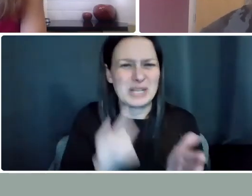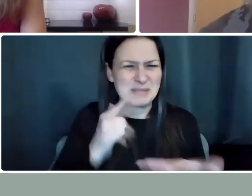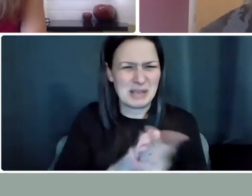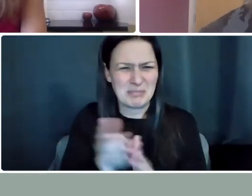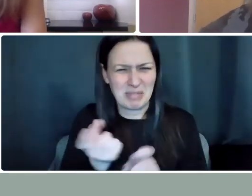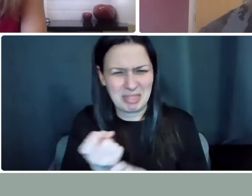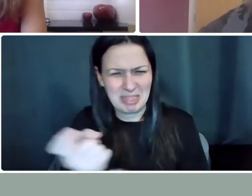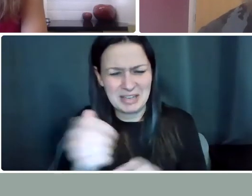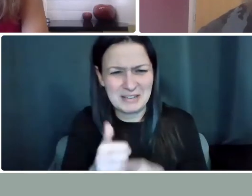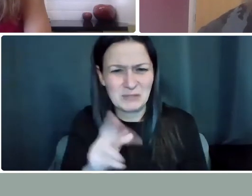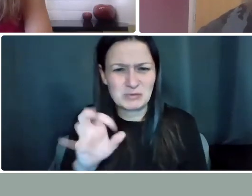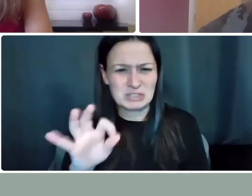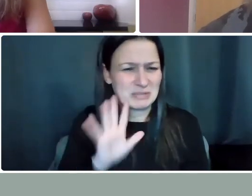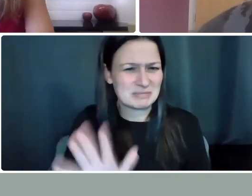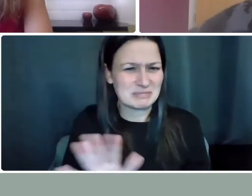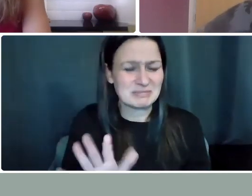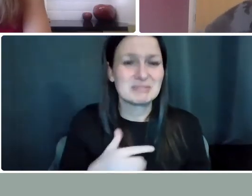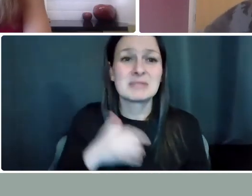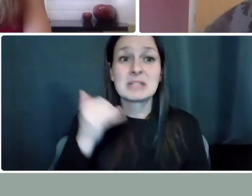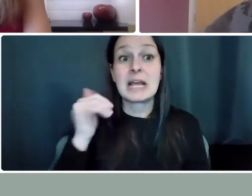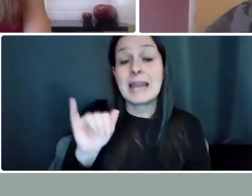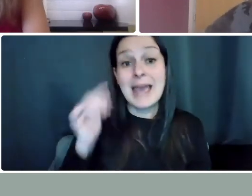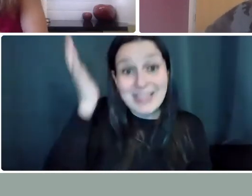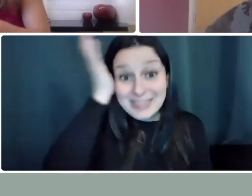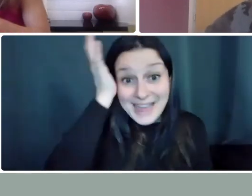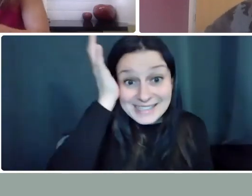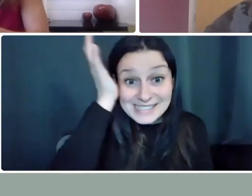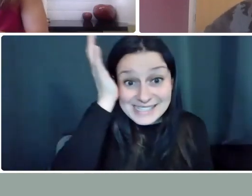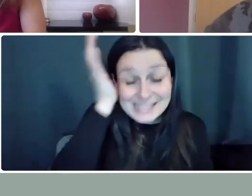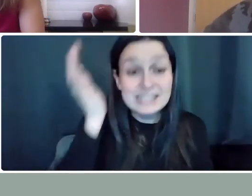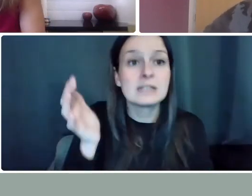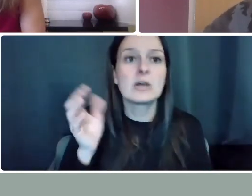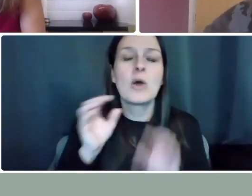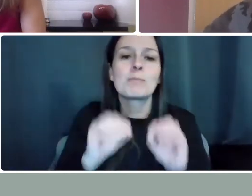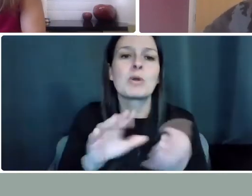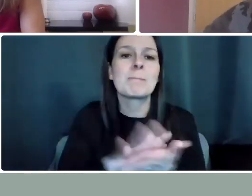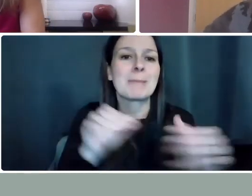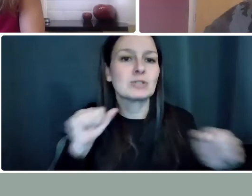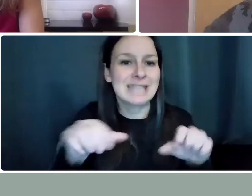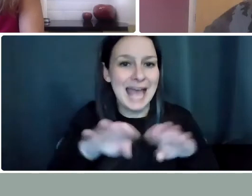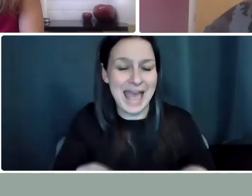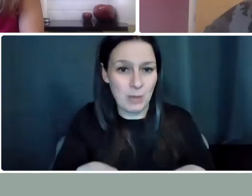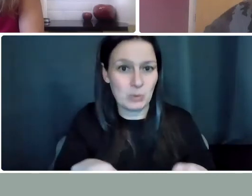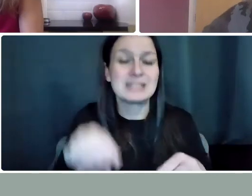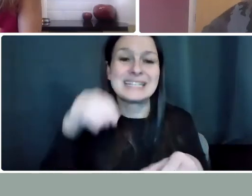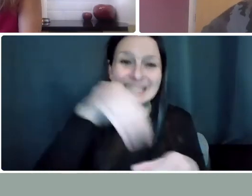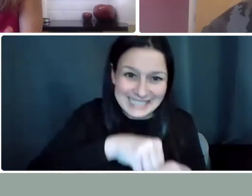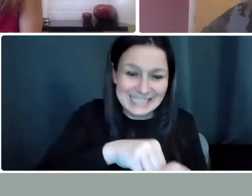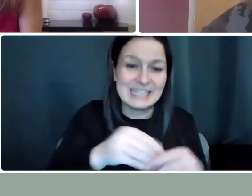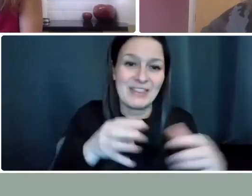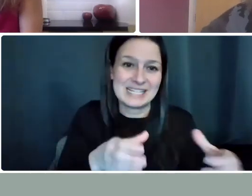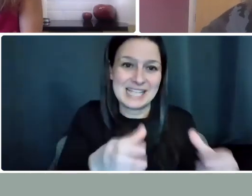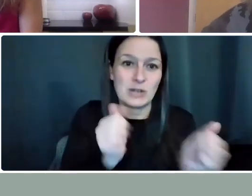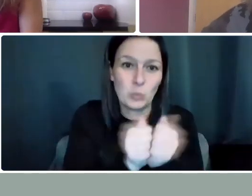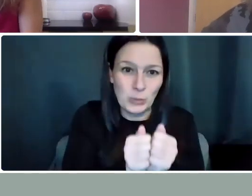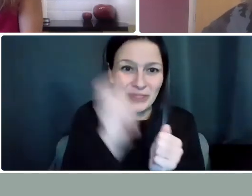the refrigerator. And if you're doing something like lettuces, put like a paper towel back in the container to help